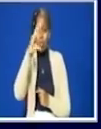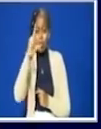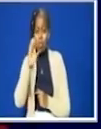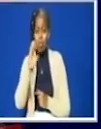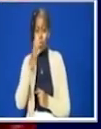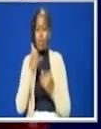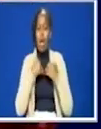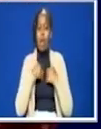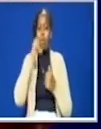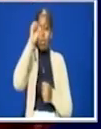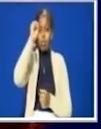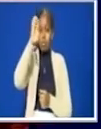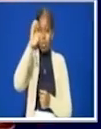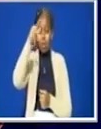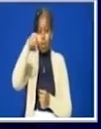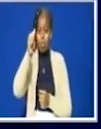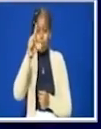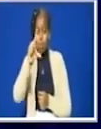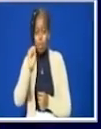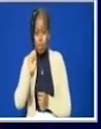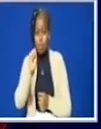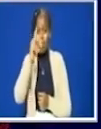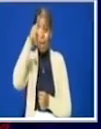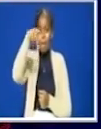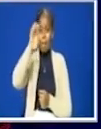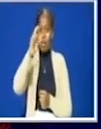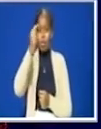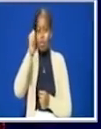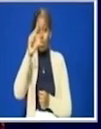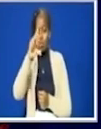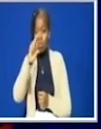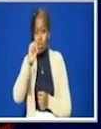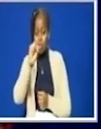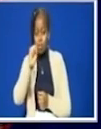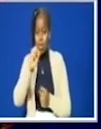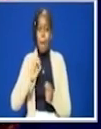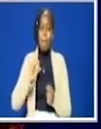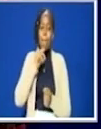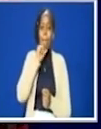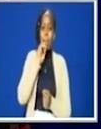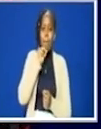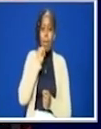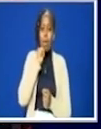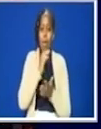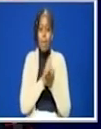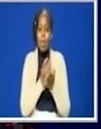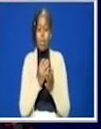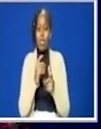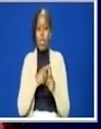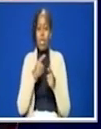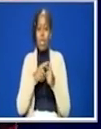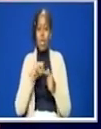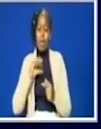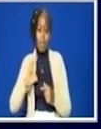the sepals, the petals, the male parts, which are the androecium, and the female parts, which are the gynoecium